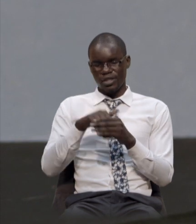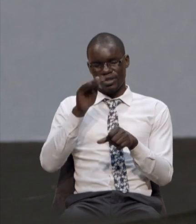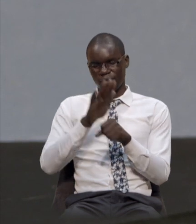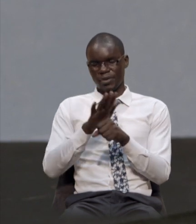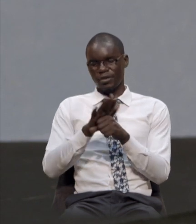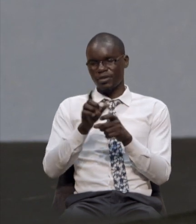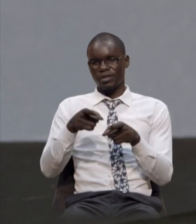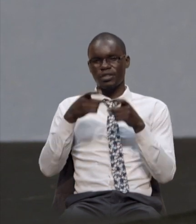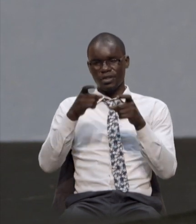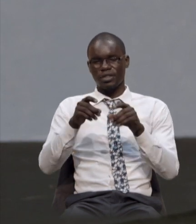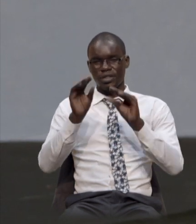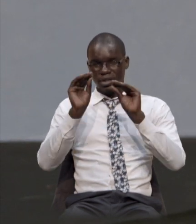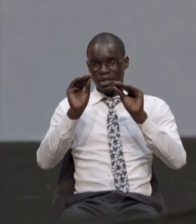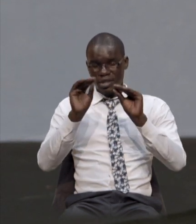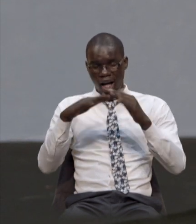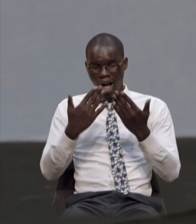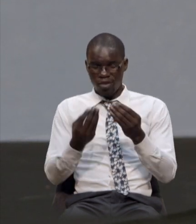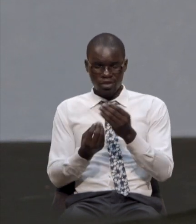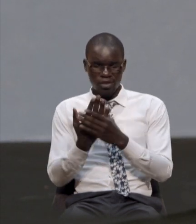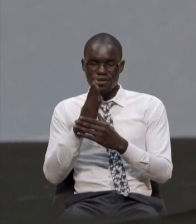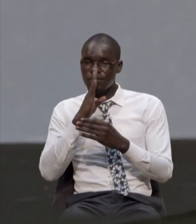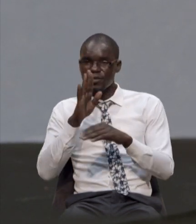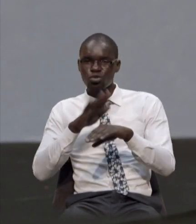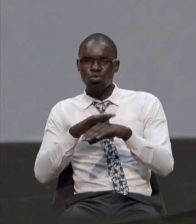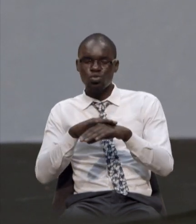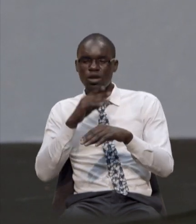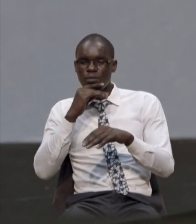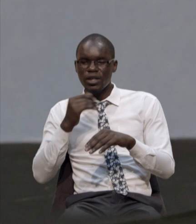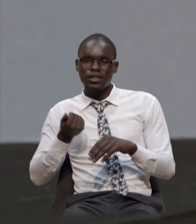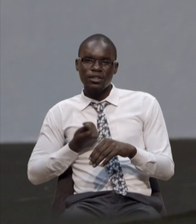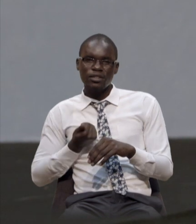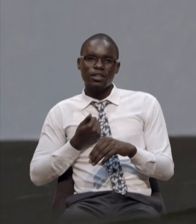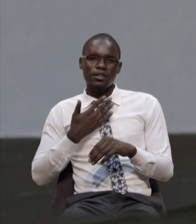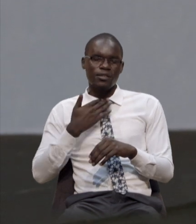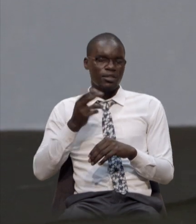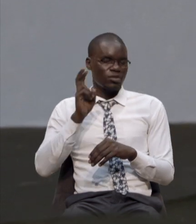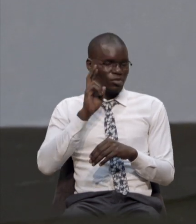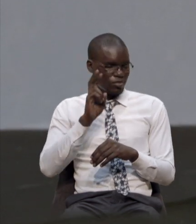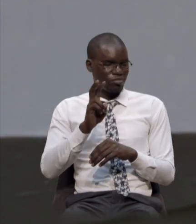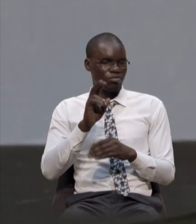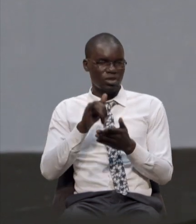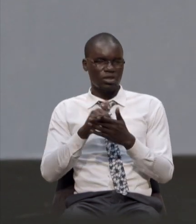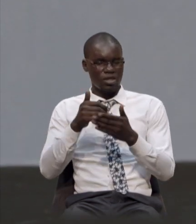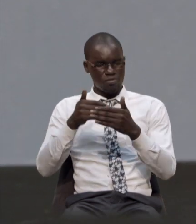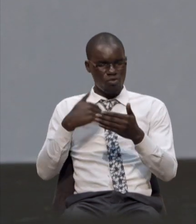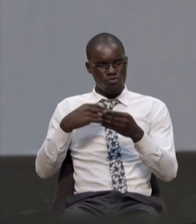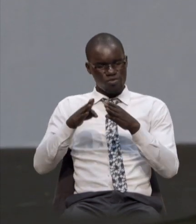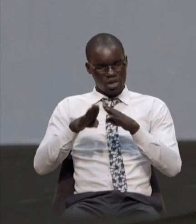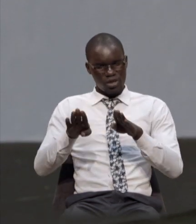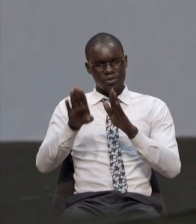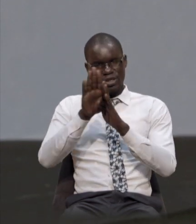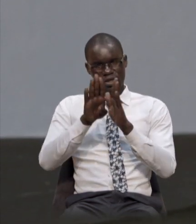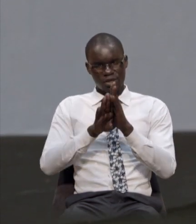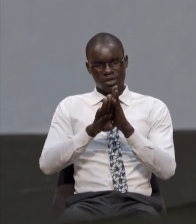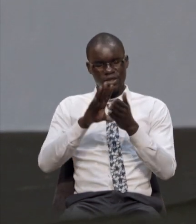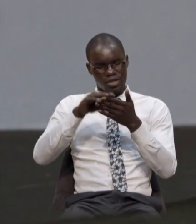teach us on how to grow up to be good boys and girls. And that's why today we want to look at that. And before we open our Bible and learn something